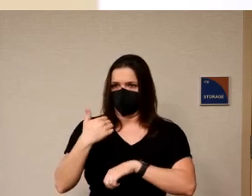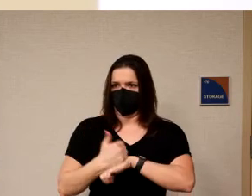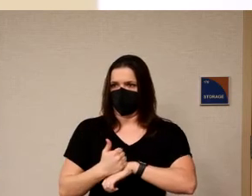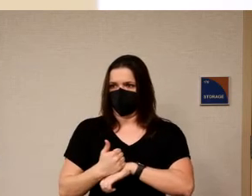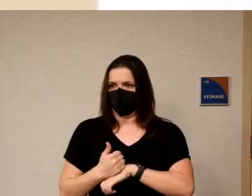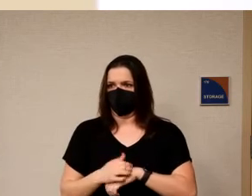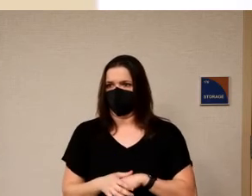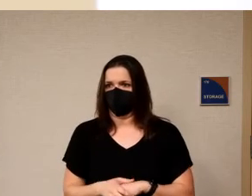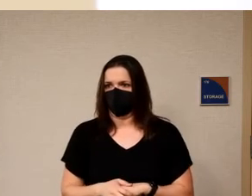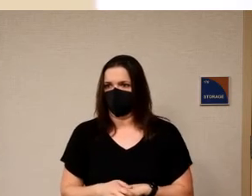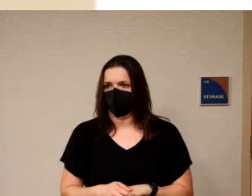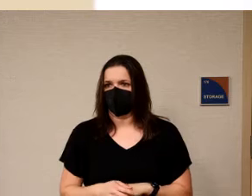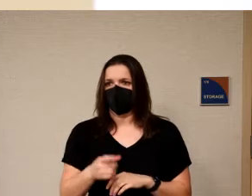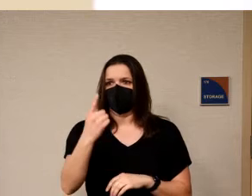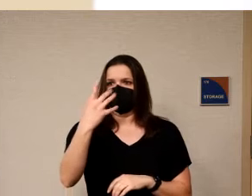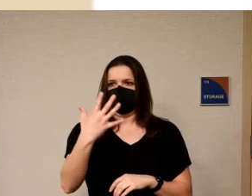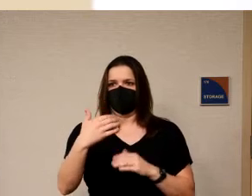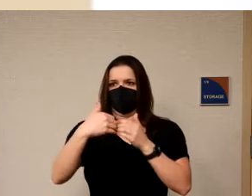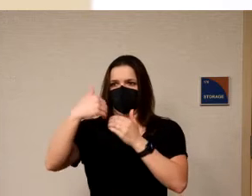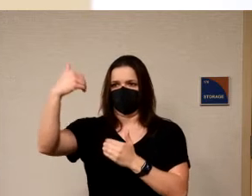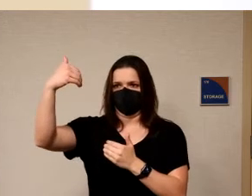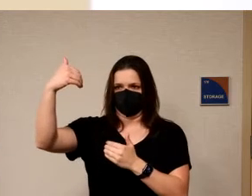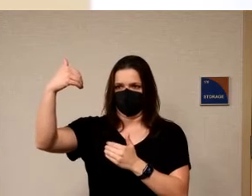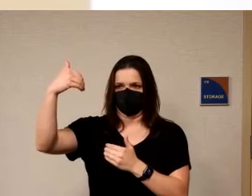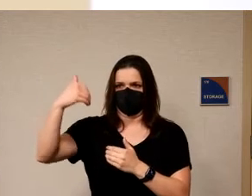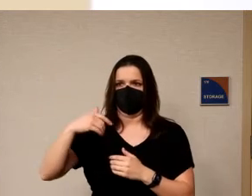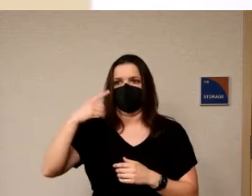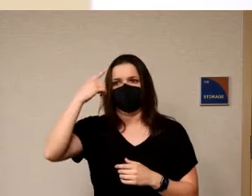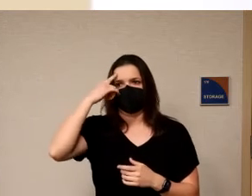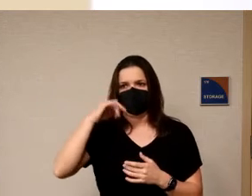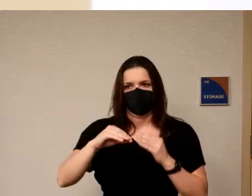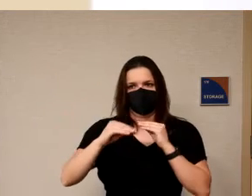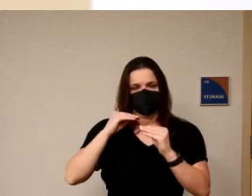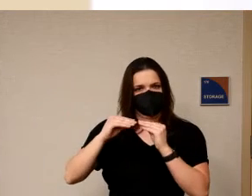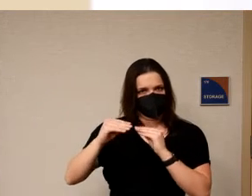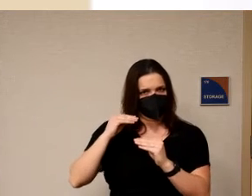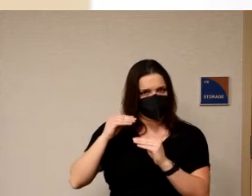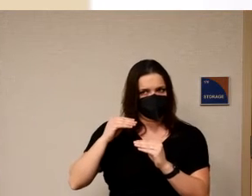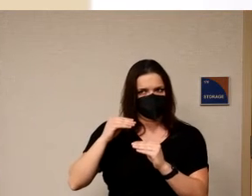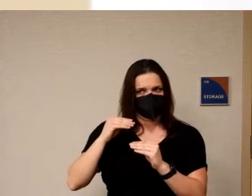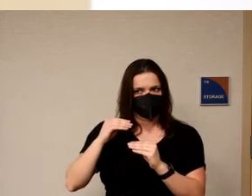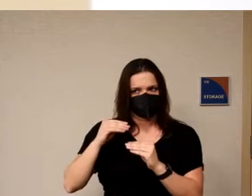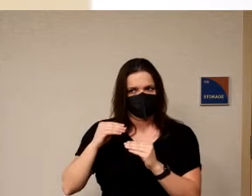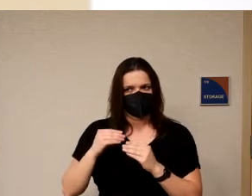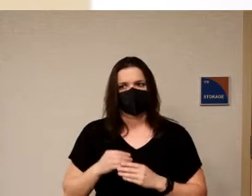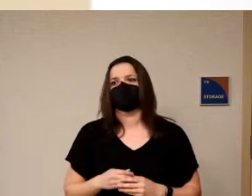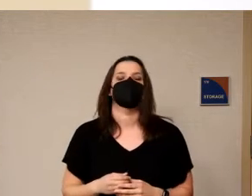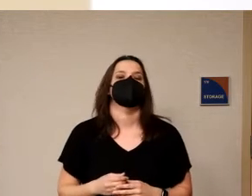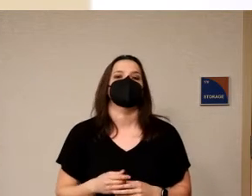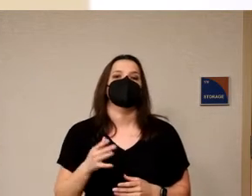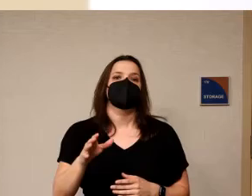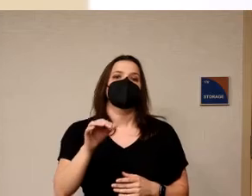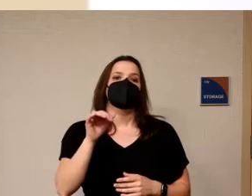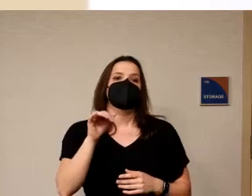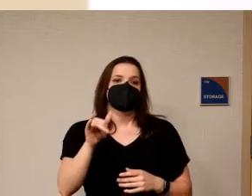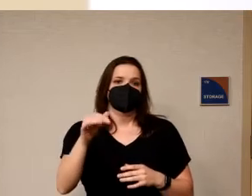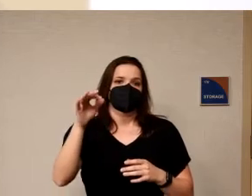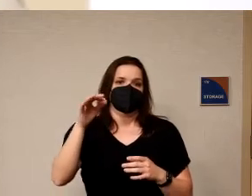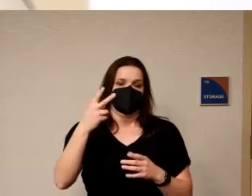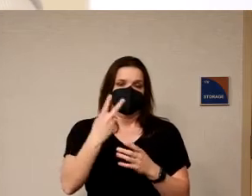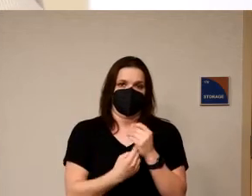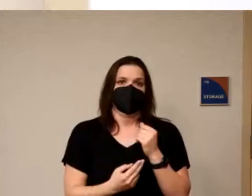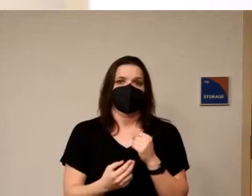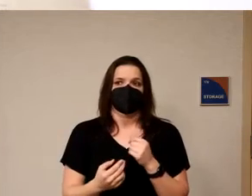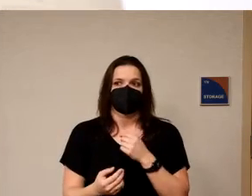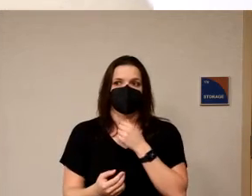one and Oh. 5 are split, so. Oh, one so I is think this top kind of them. fixes that because it. So it does take into both, and